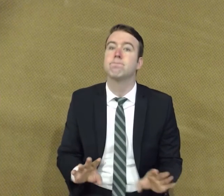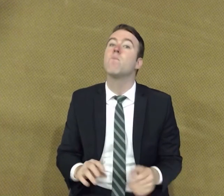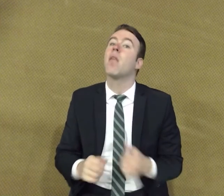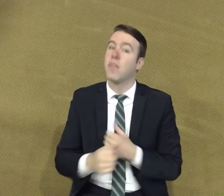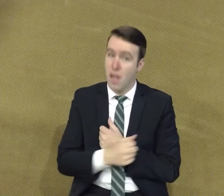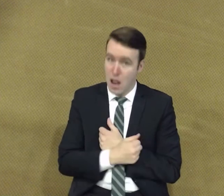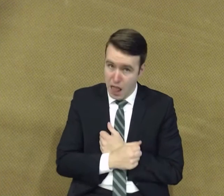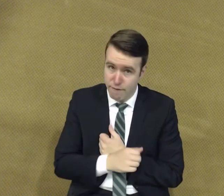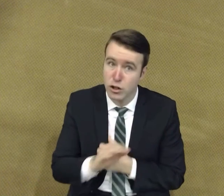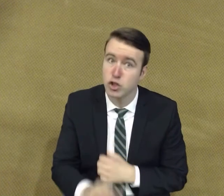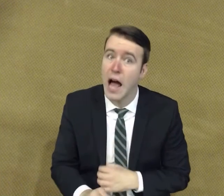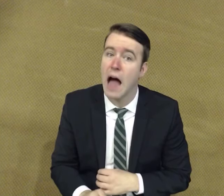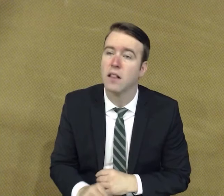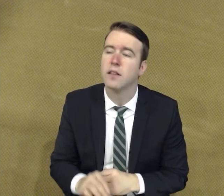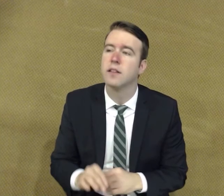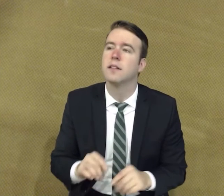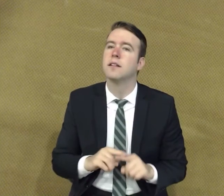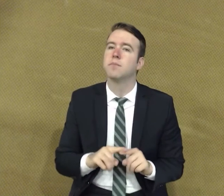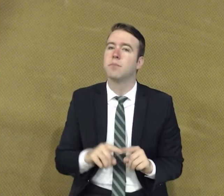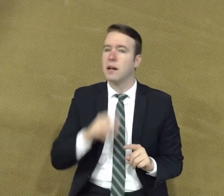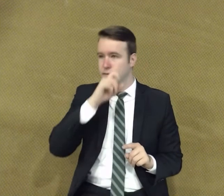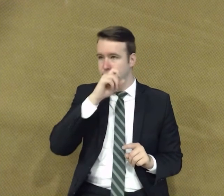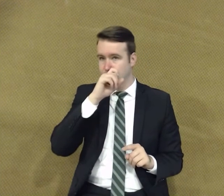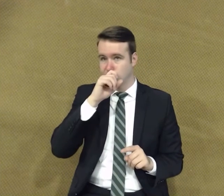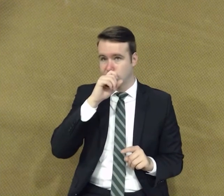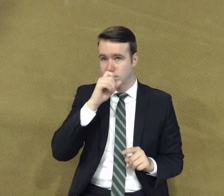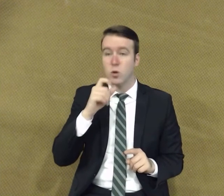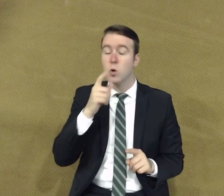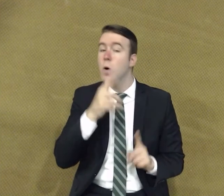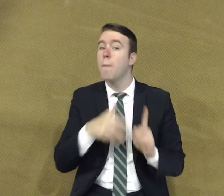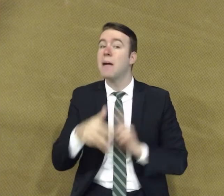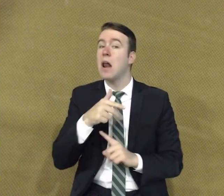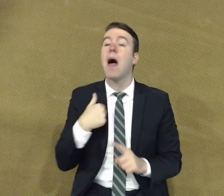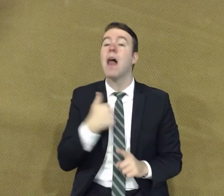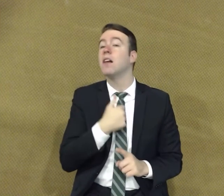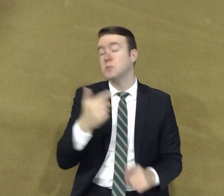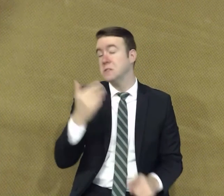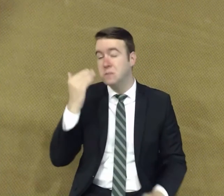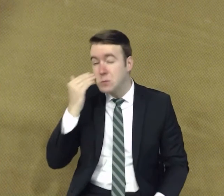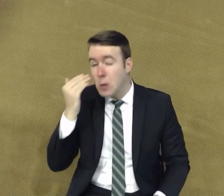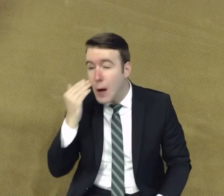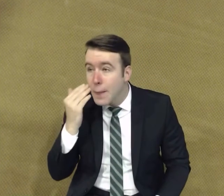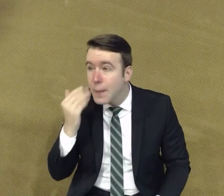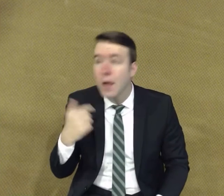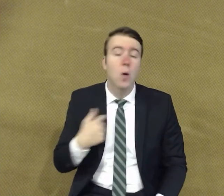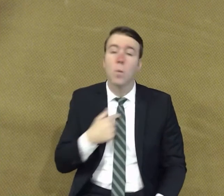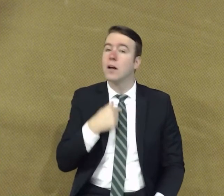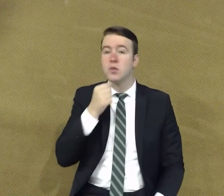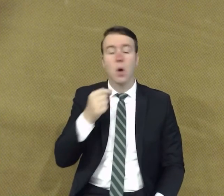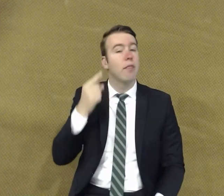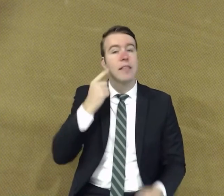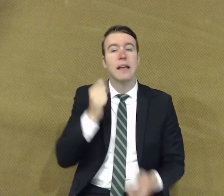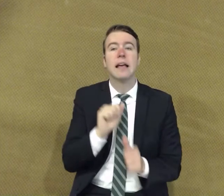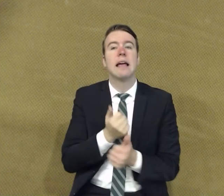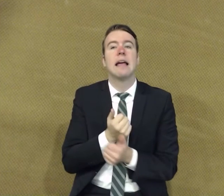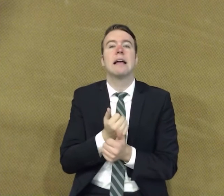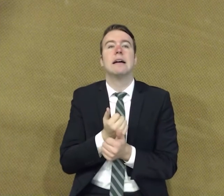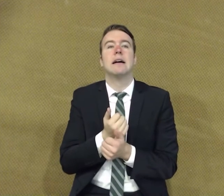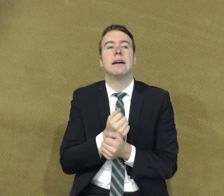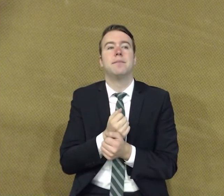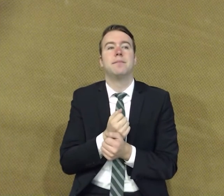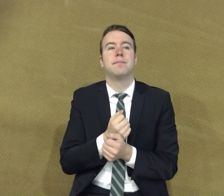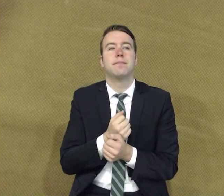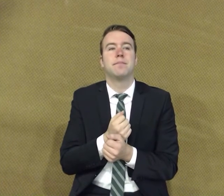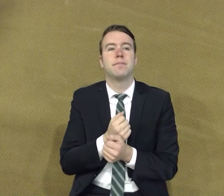They love their child, but those that have been around us very long know that we don't think anything in the